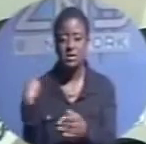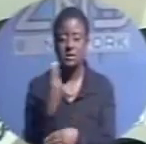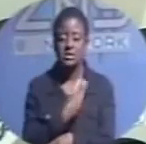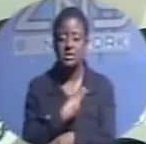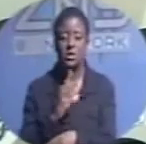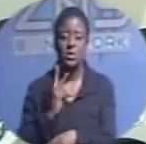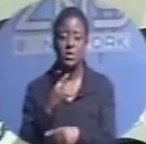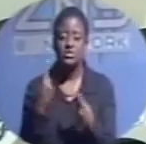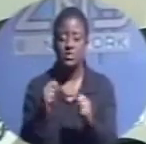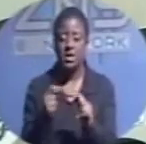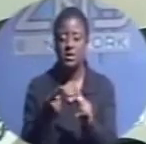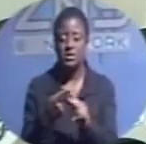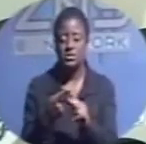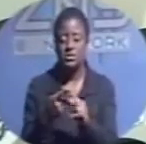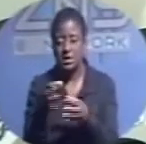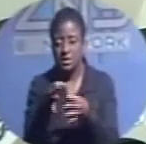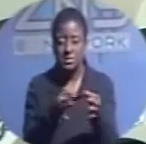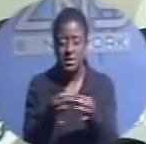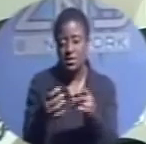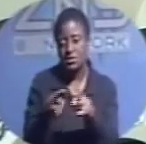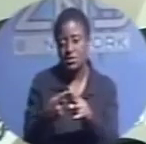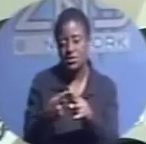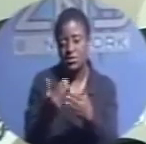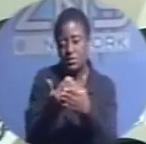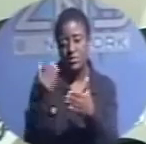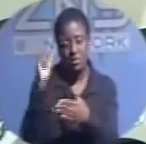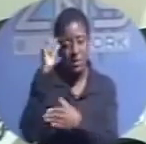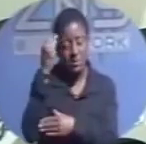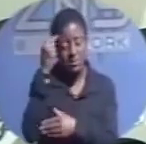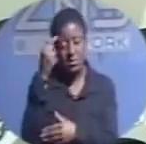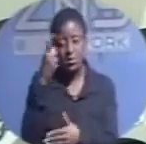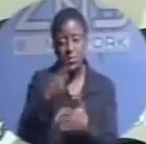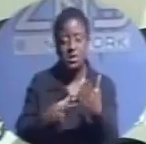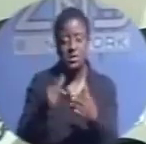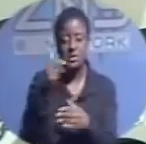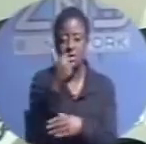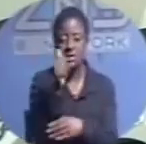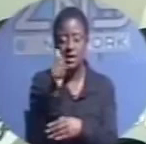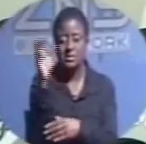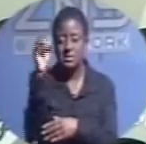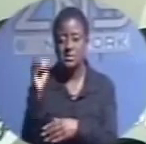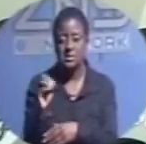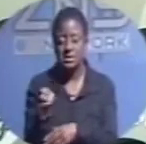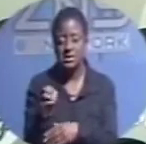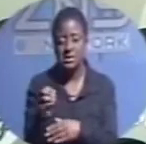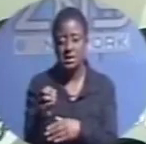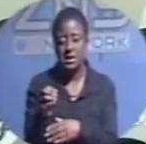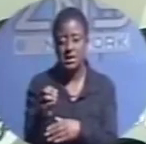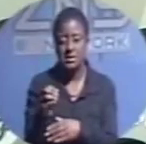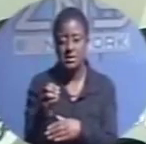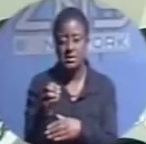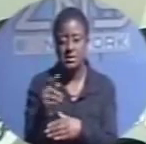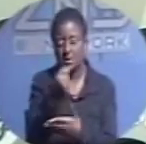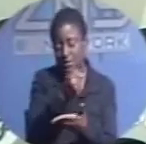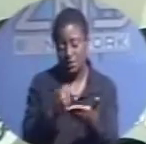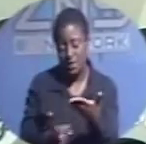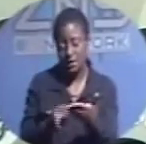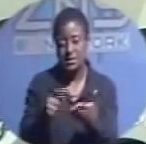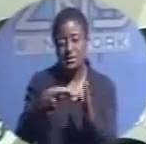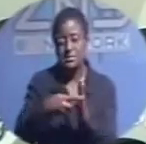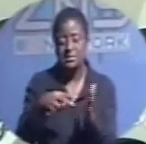10% meant, this 5-year moratorium, which affected myself and many other Bahamian industries that have been around for a long